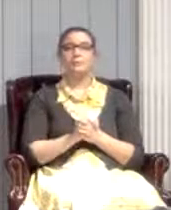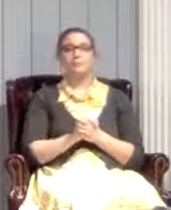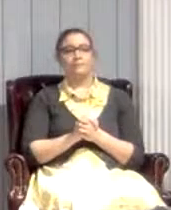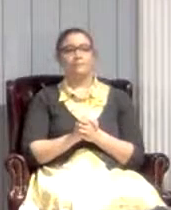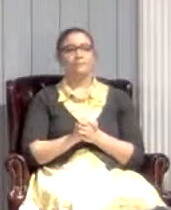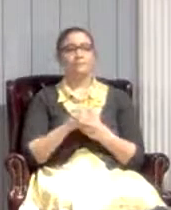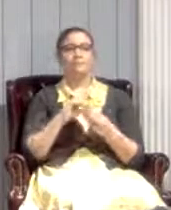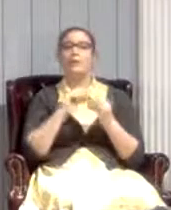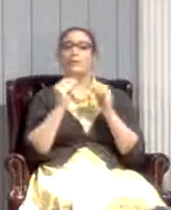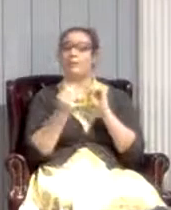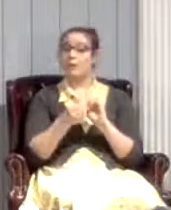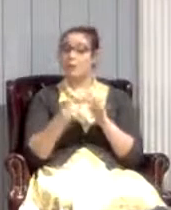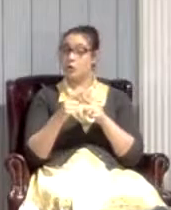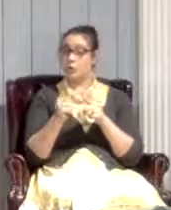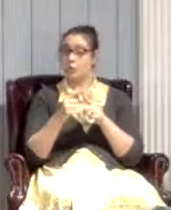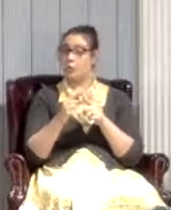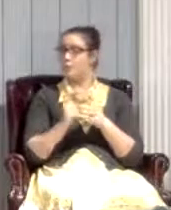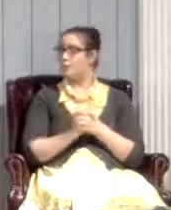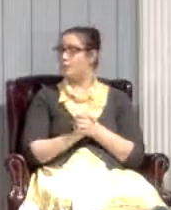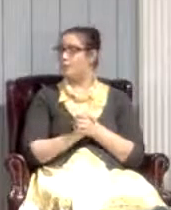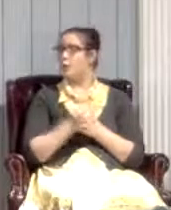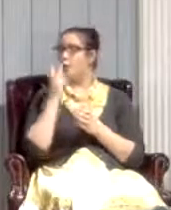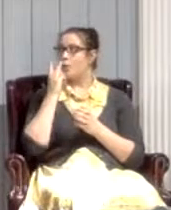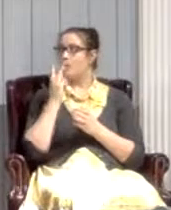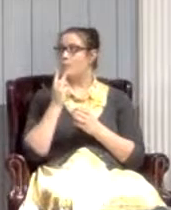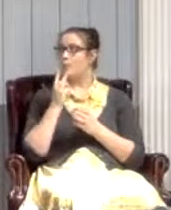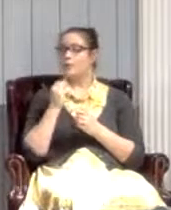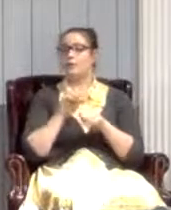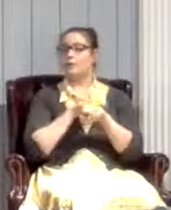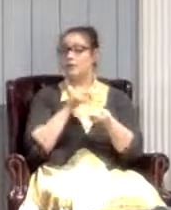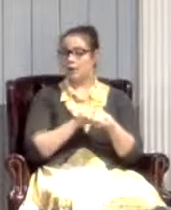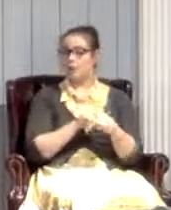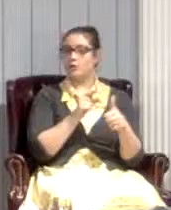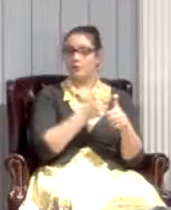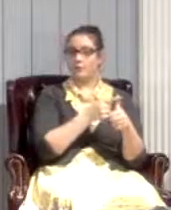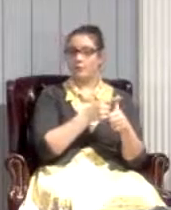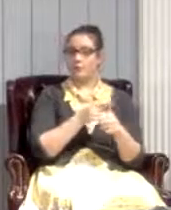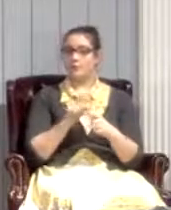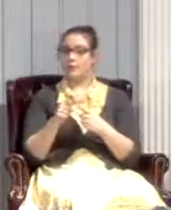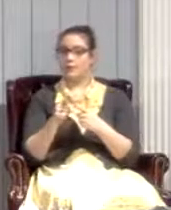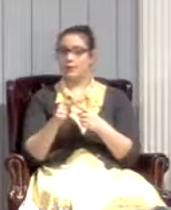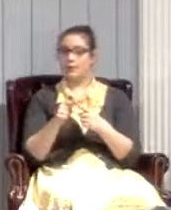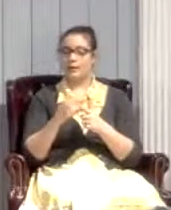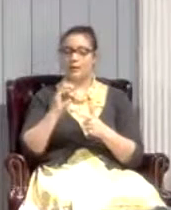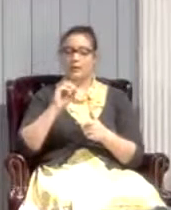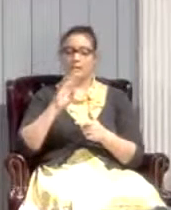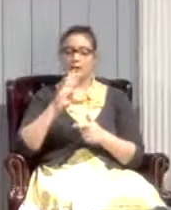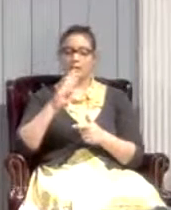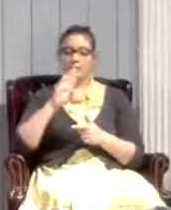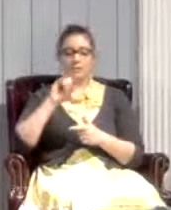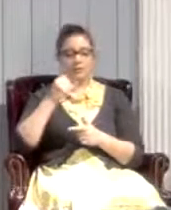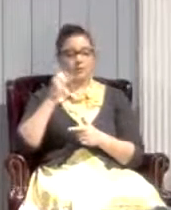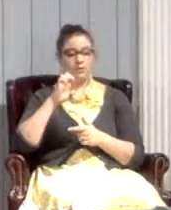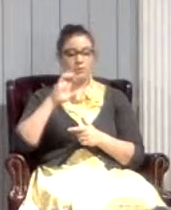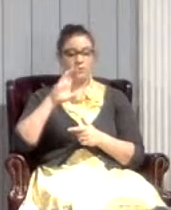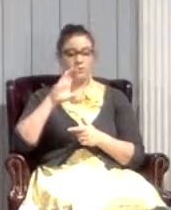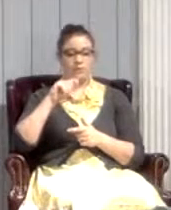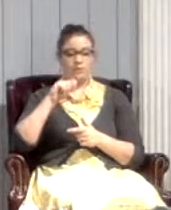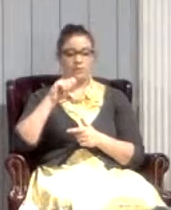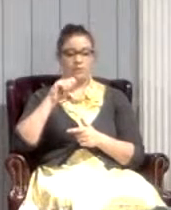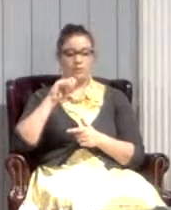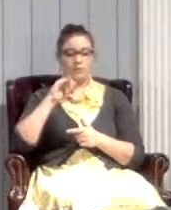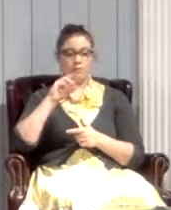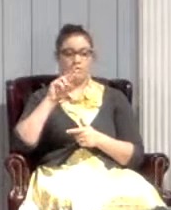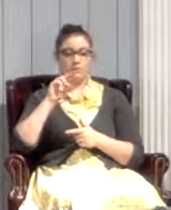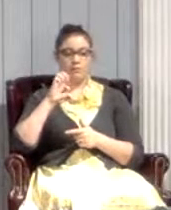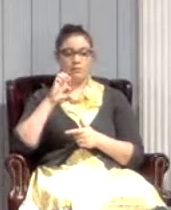you. And so then now we saw the nature of our weapons. Now let's look at the objective of our weapons. That's in verse 5, 2 Corinthians